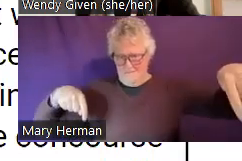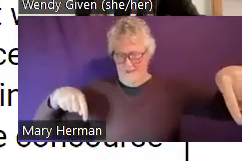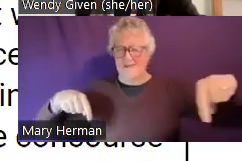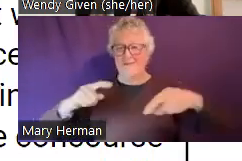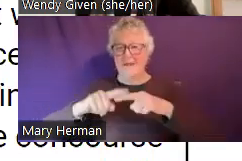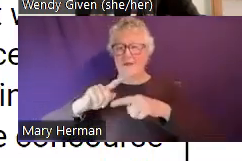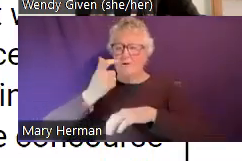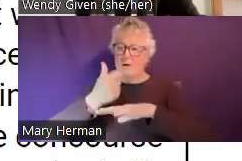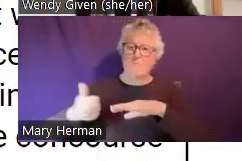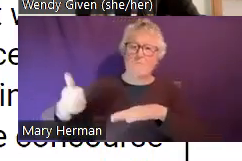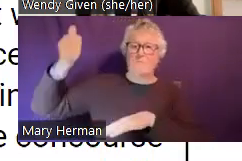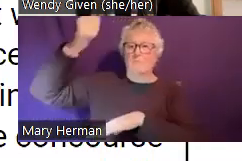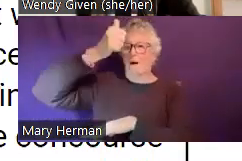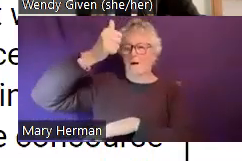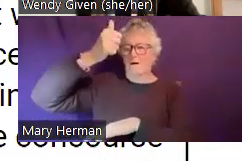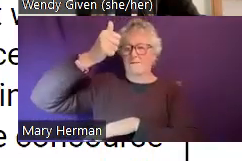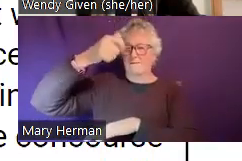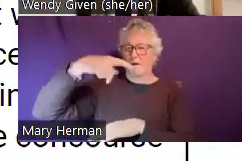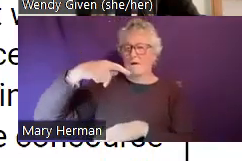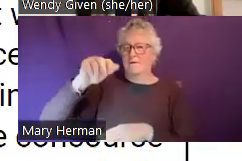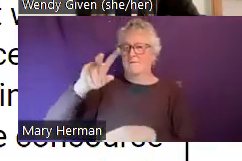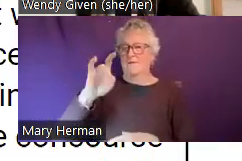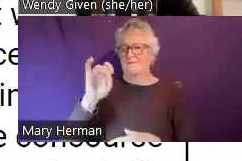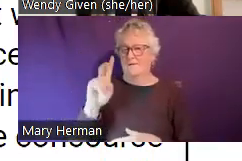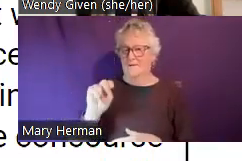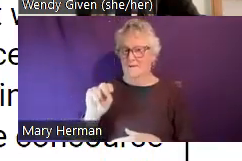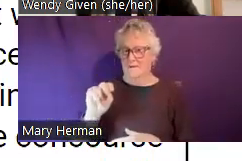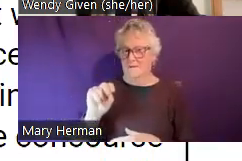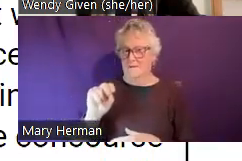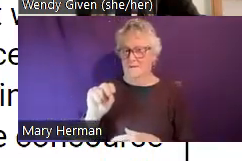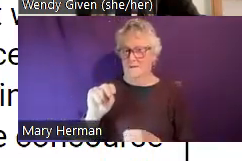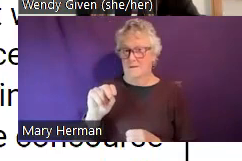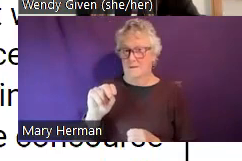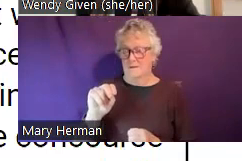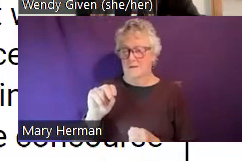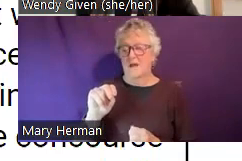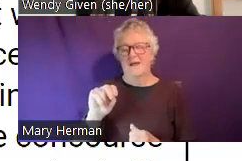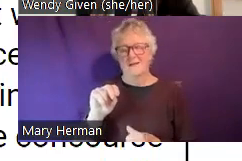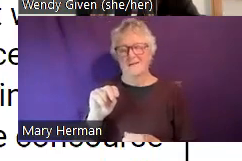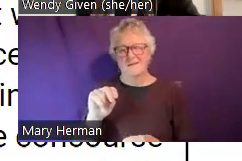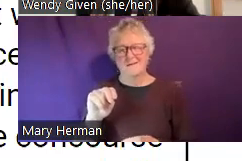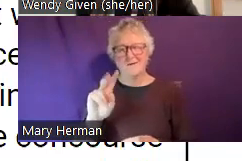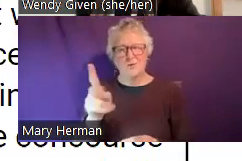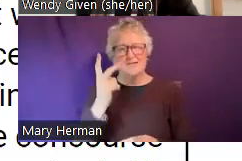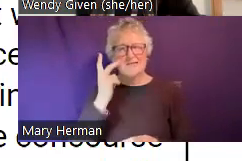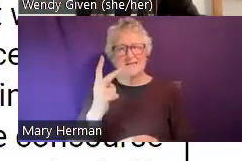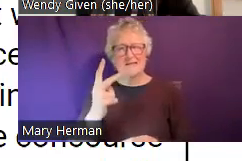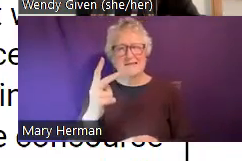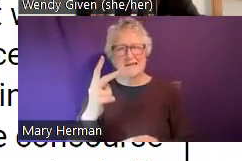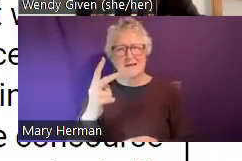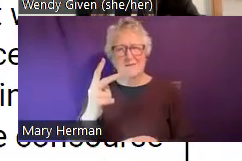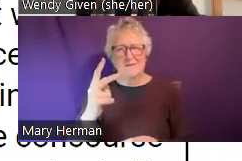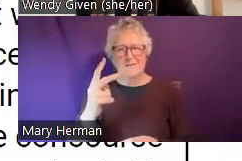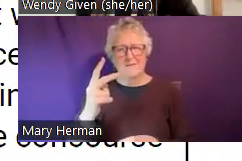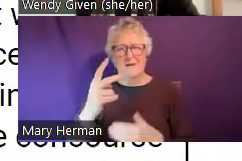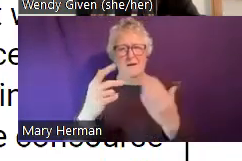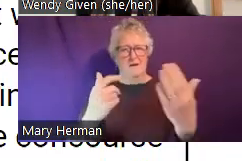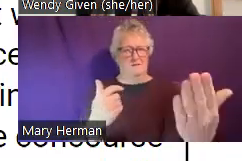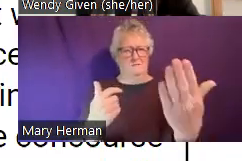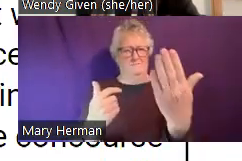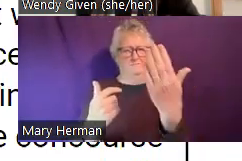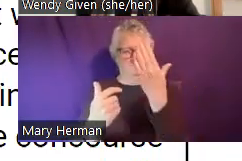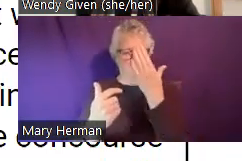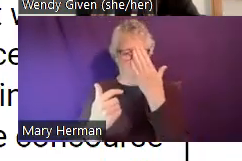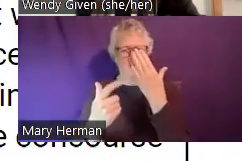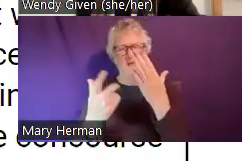pavilions. You'll really be able to see them coming towards them. The zones are about 100 feet